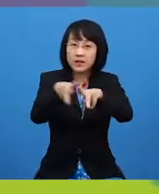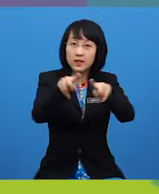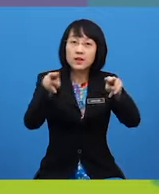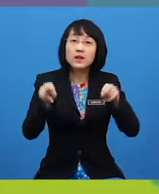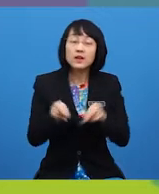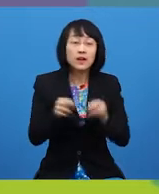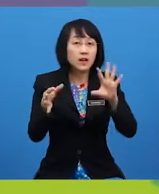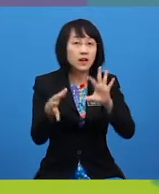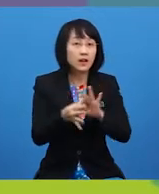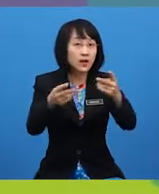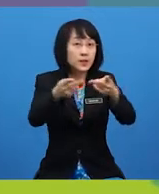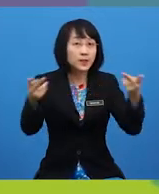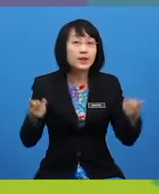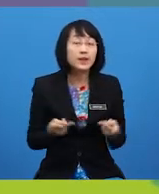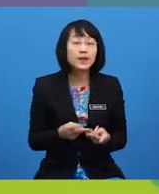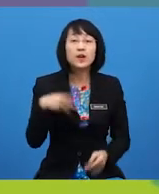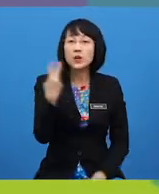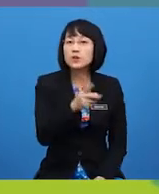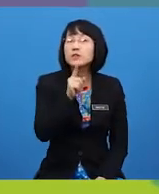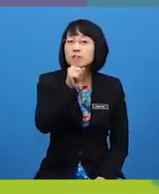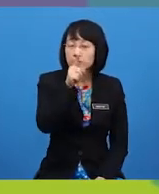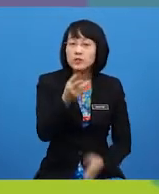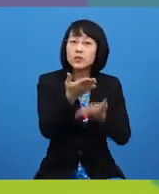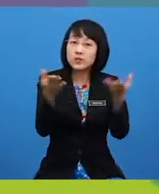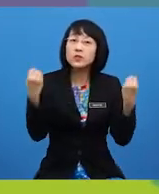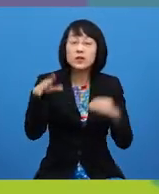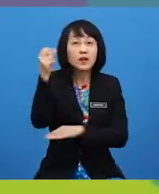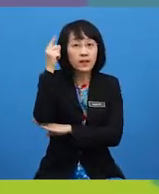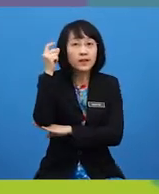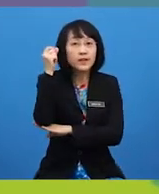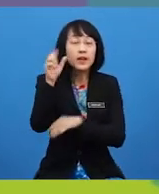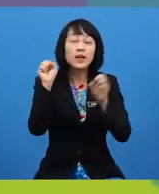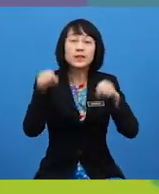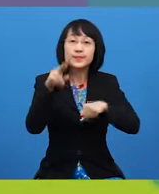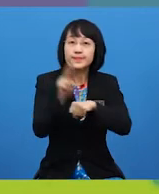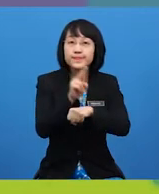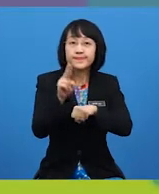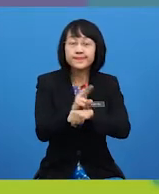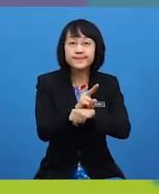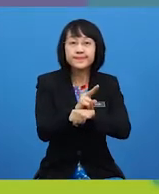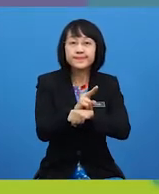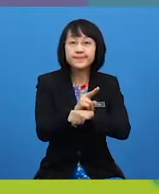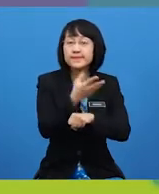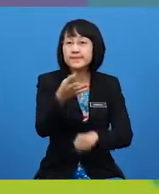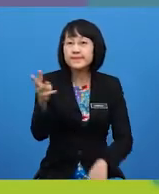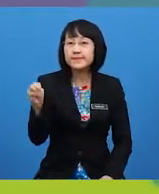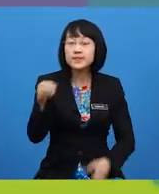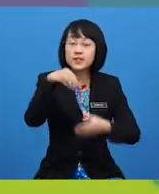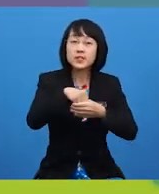very sure that you have understood and able to use prepositions in your sentences.